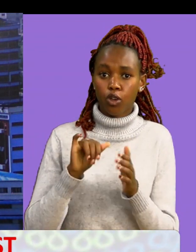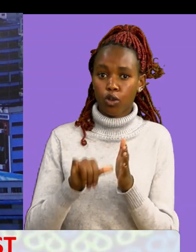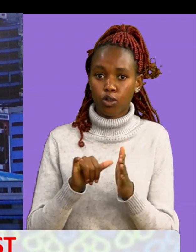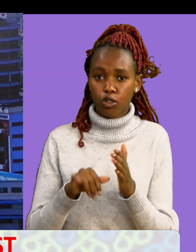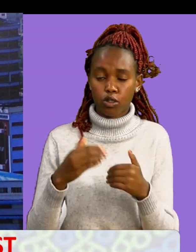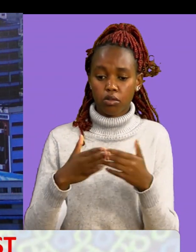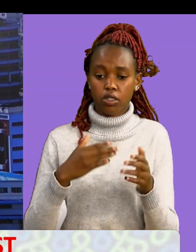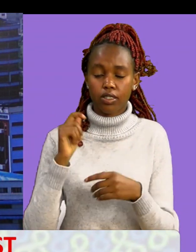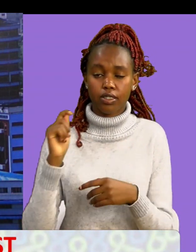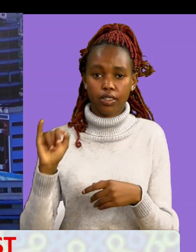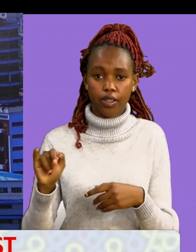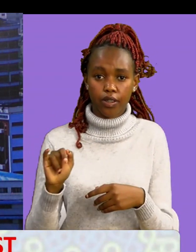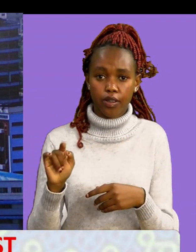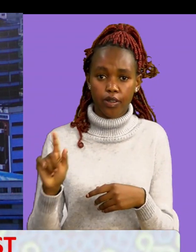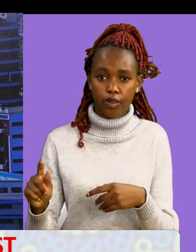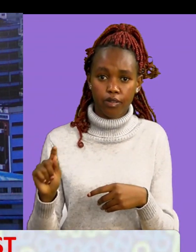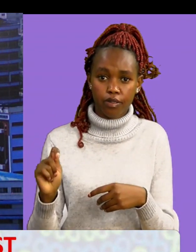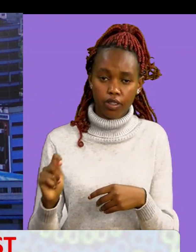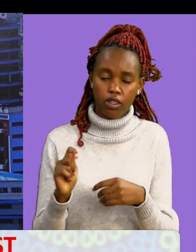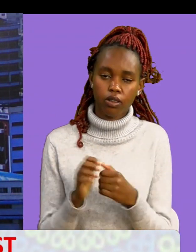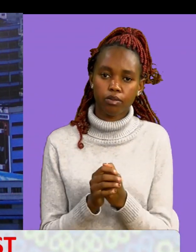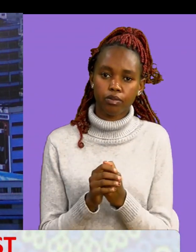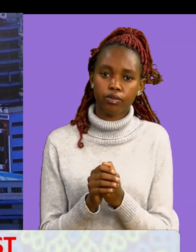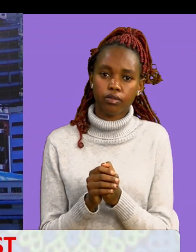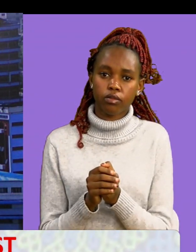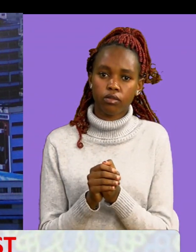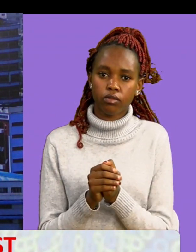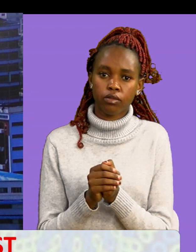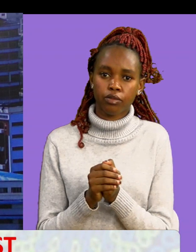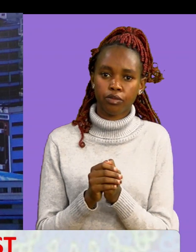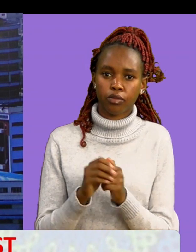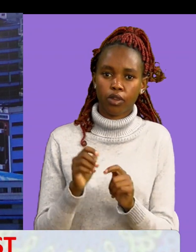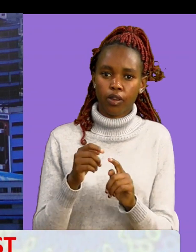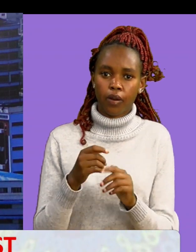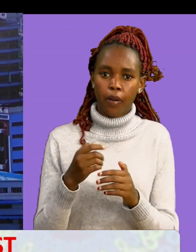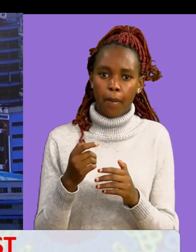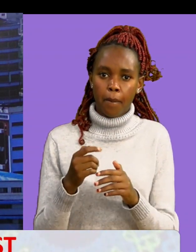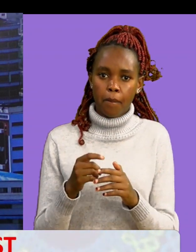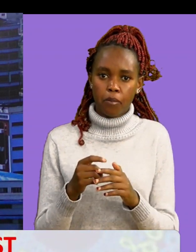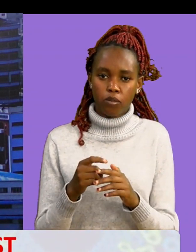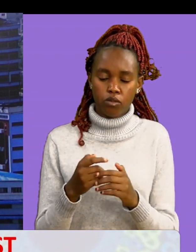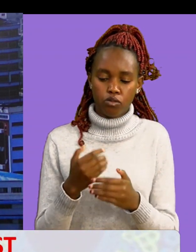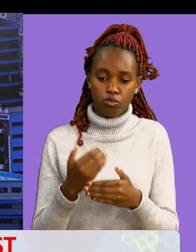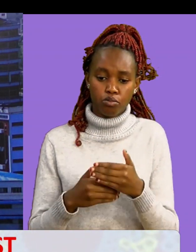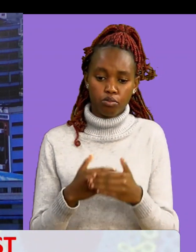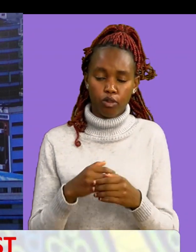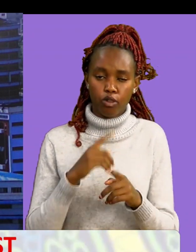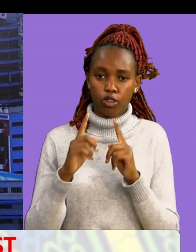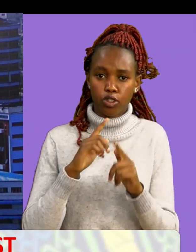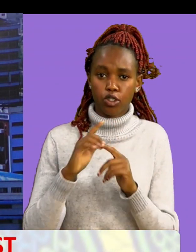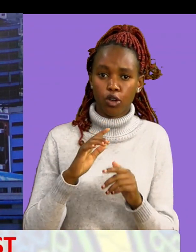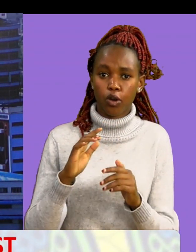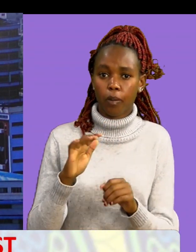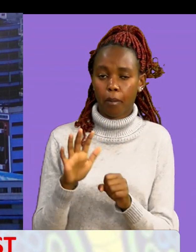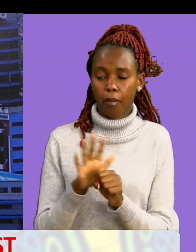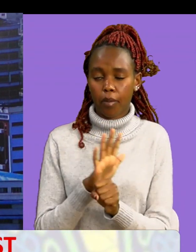share content pale mali vitu sana pale zinaendana. But then again, before tuende sana tuongee sana acha tusikize muziki pale. My